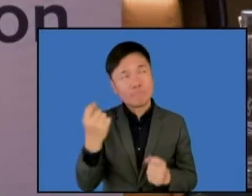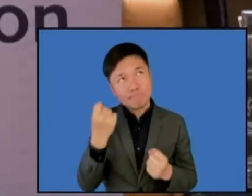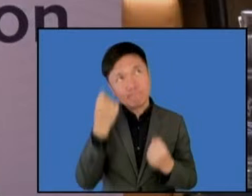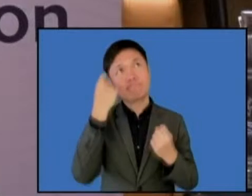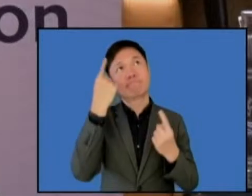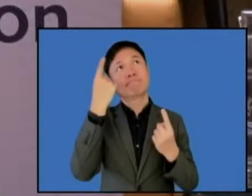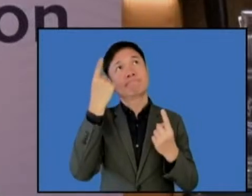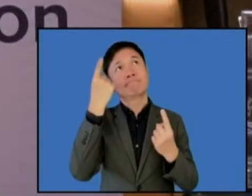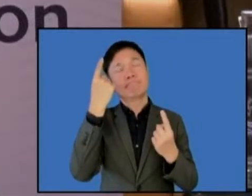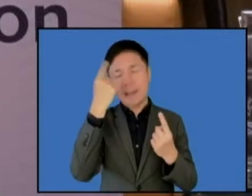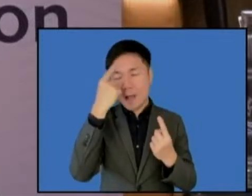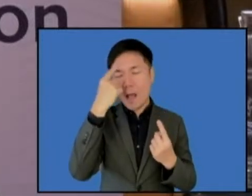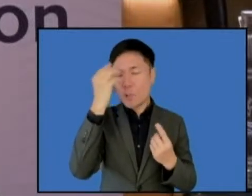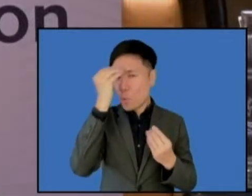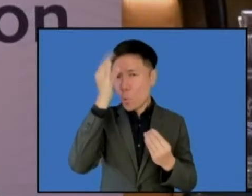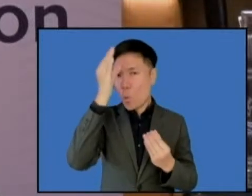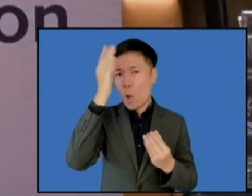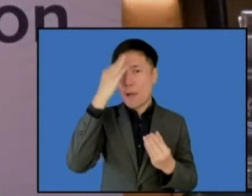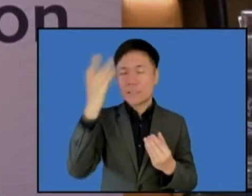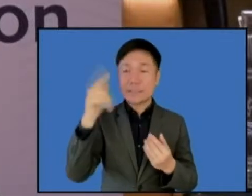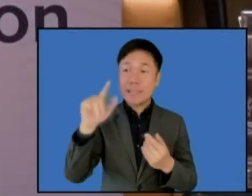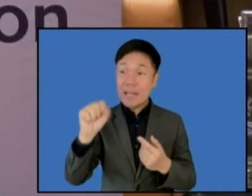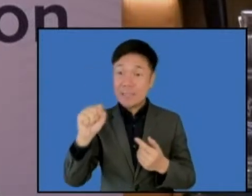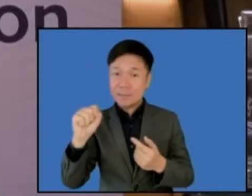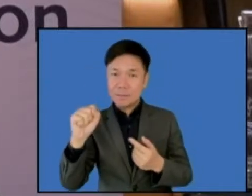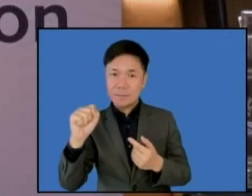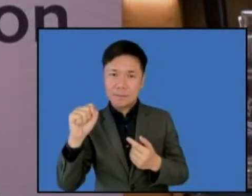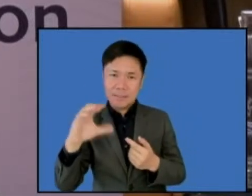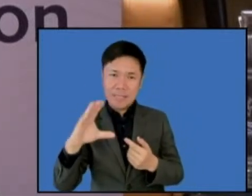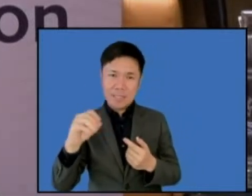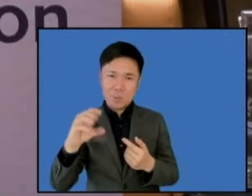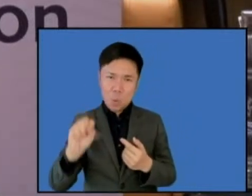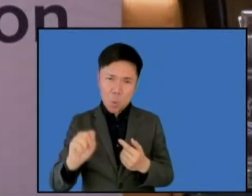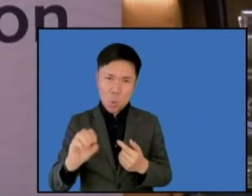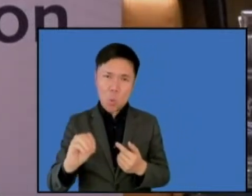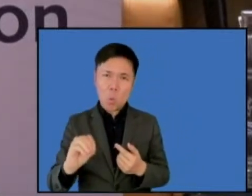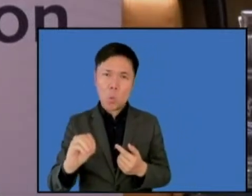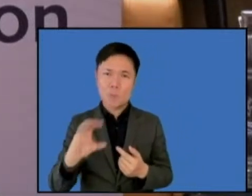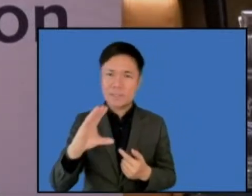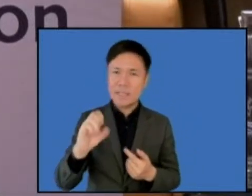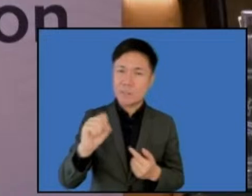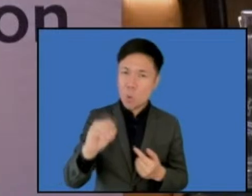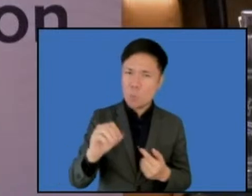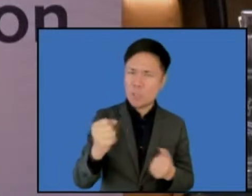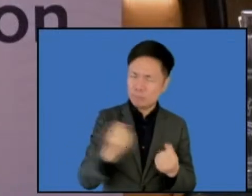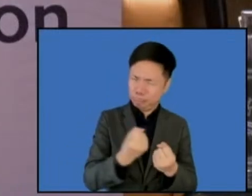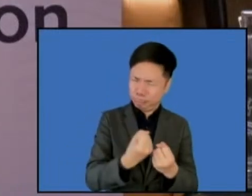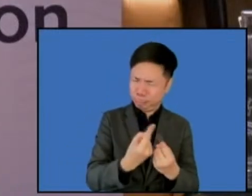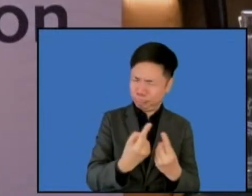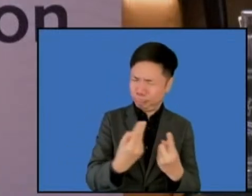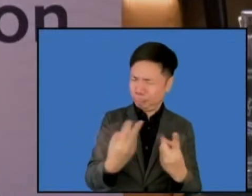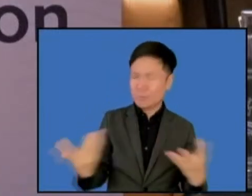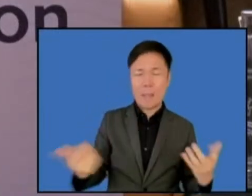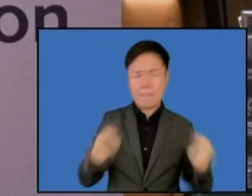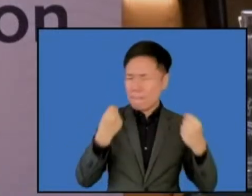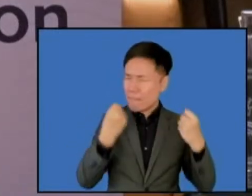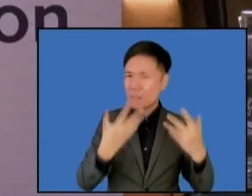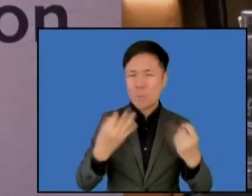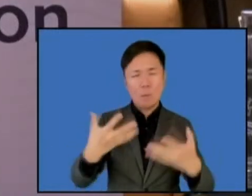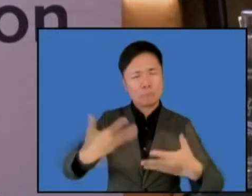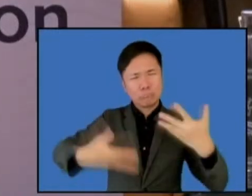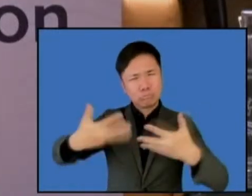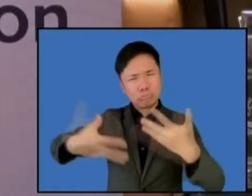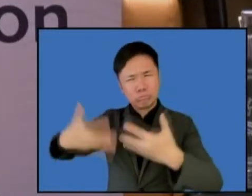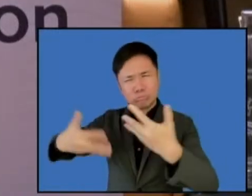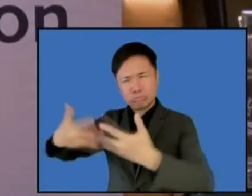from CSOs, big data. And so one lesson learned is with